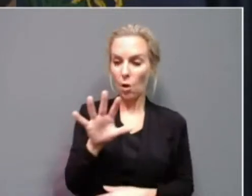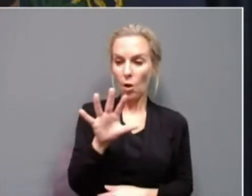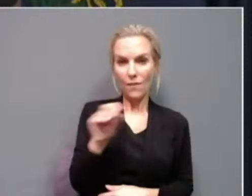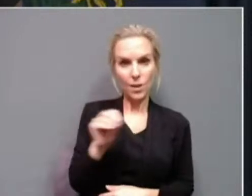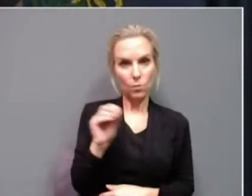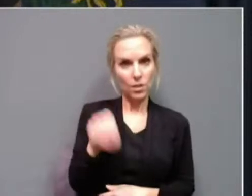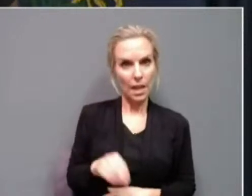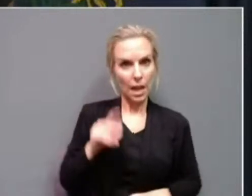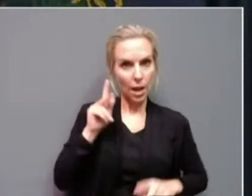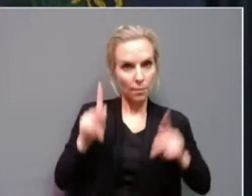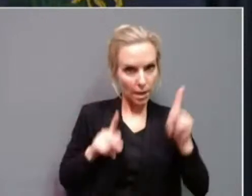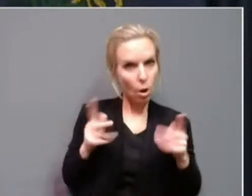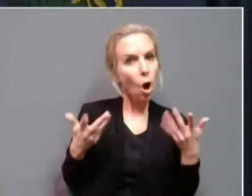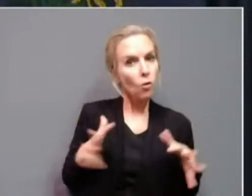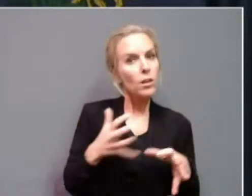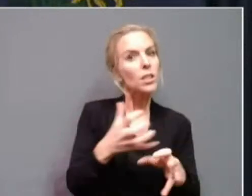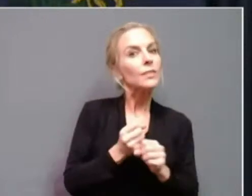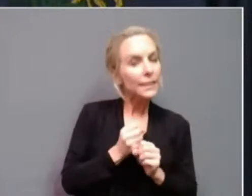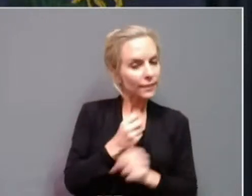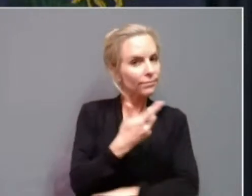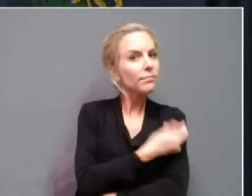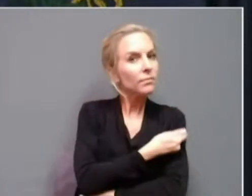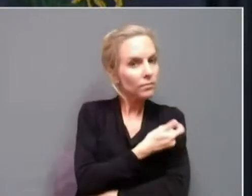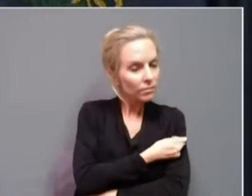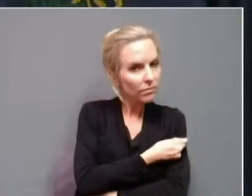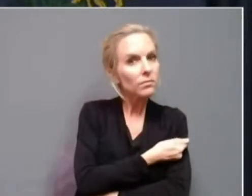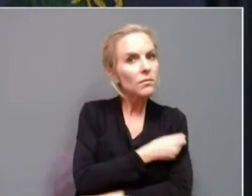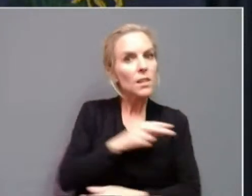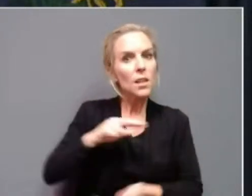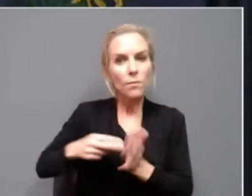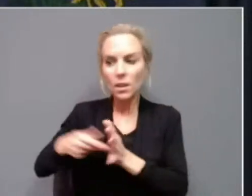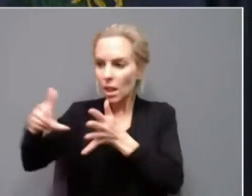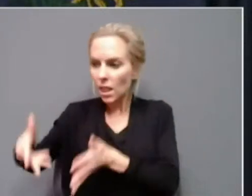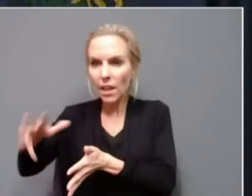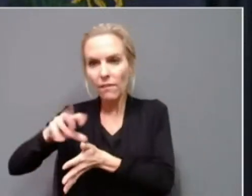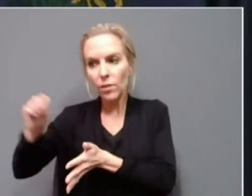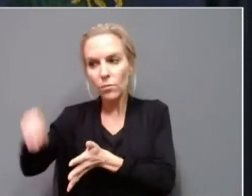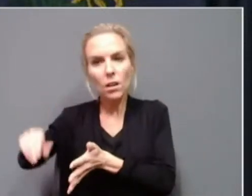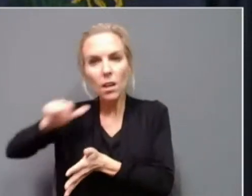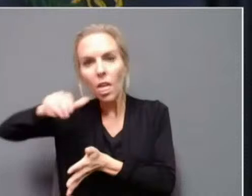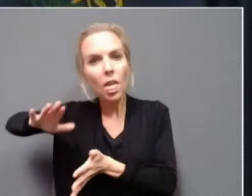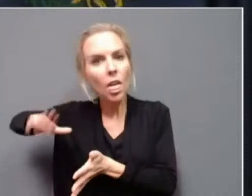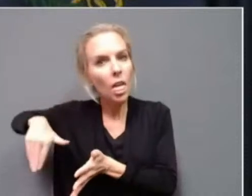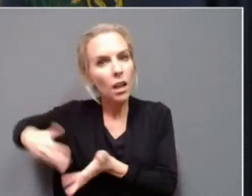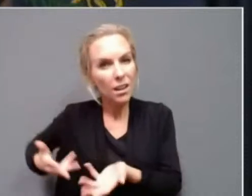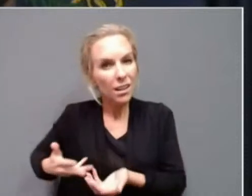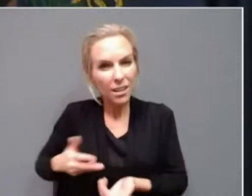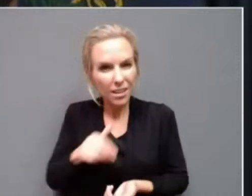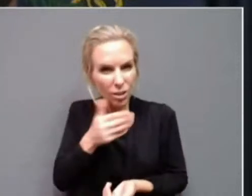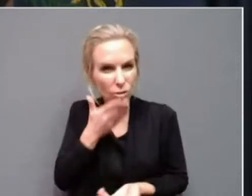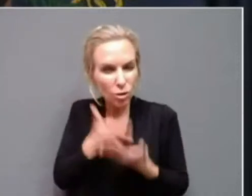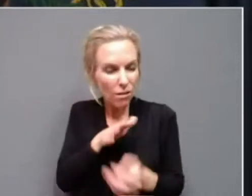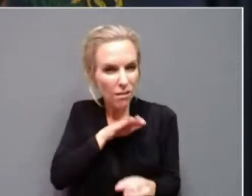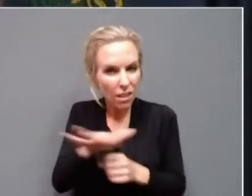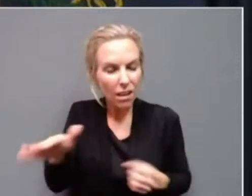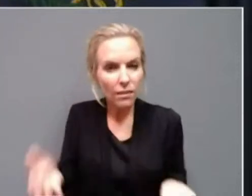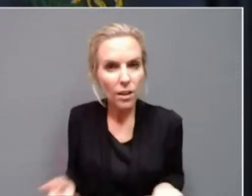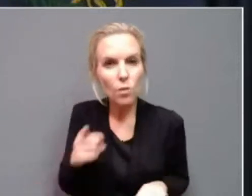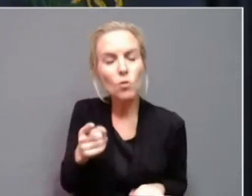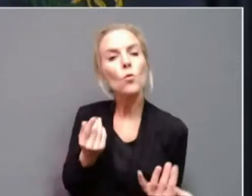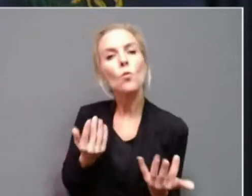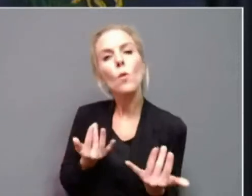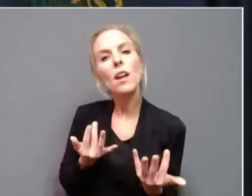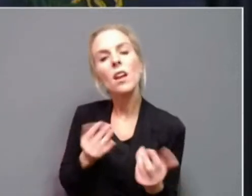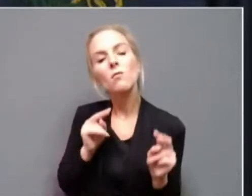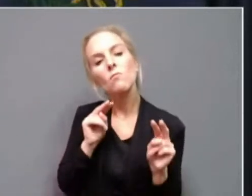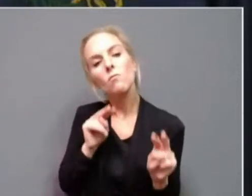have received the vaccine. It's just not good enough. If you're waiting and you're questioning